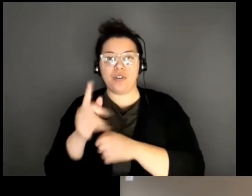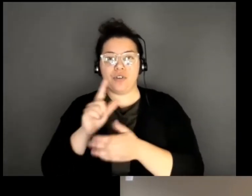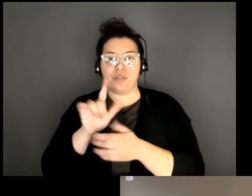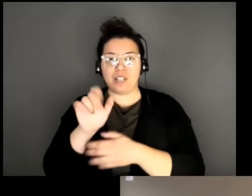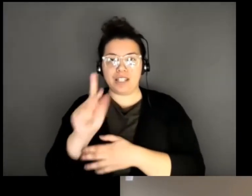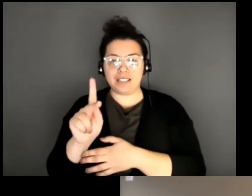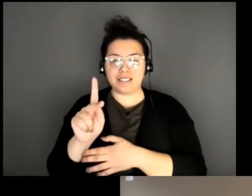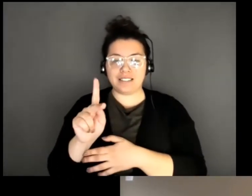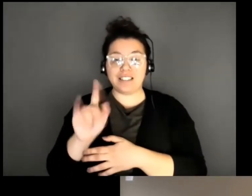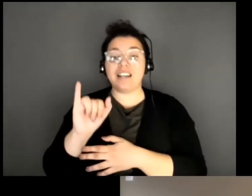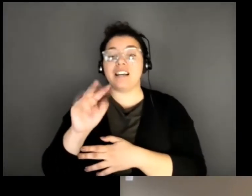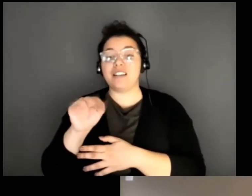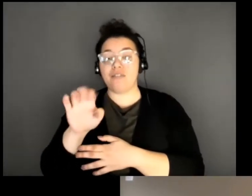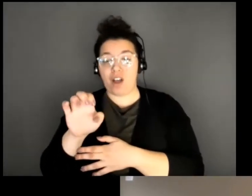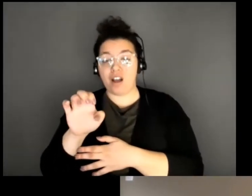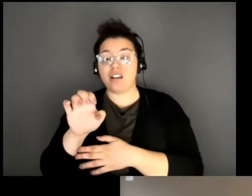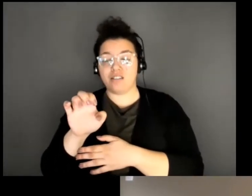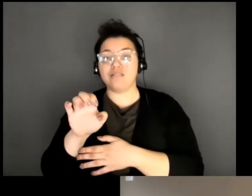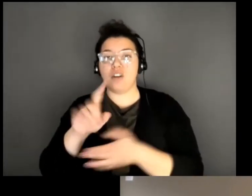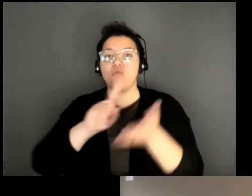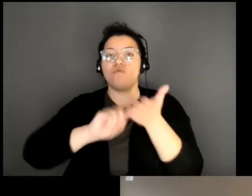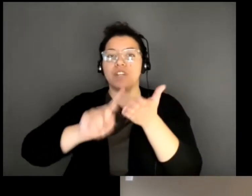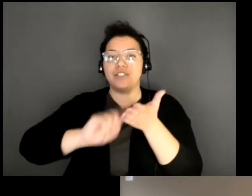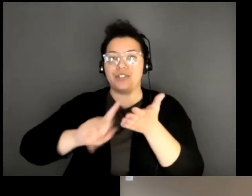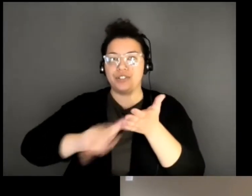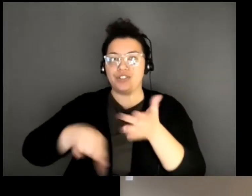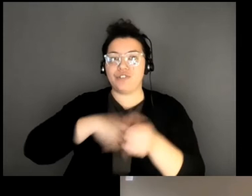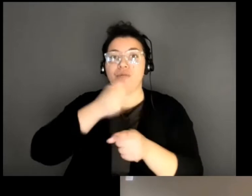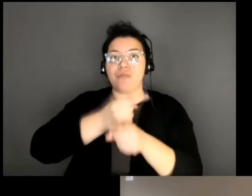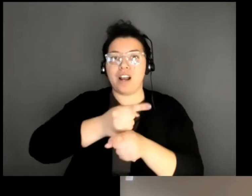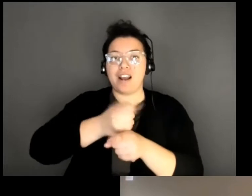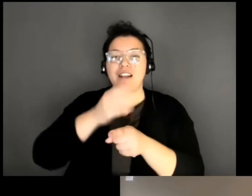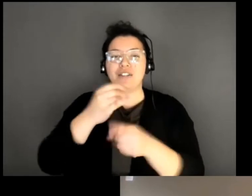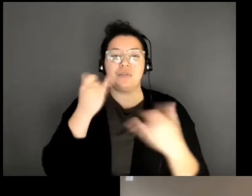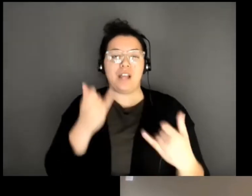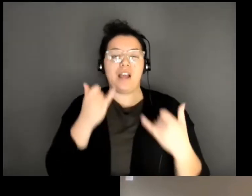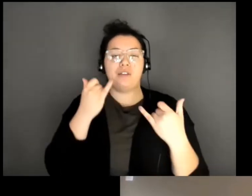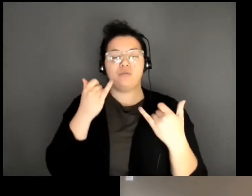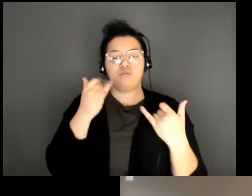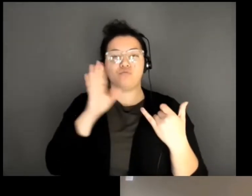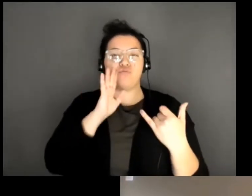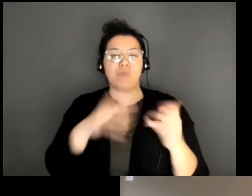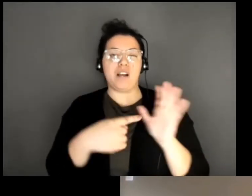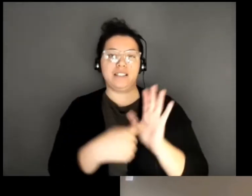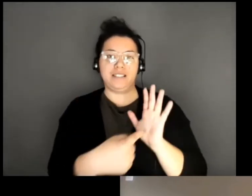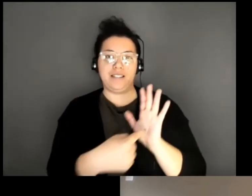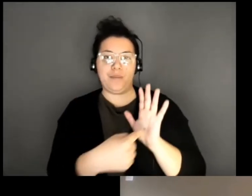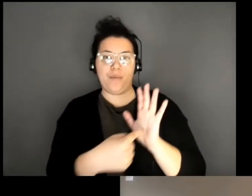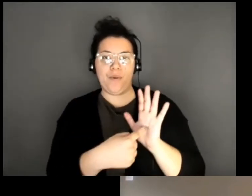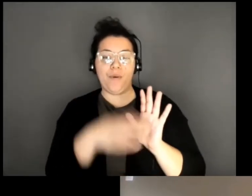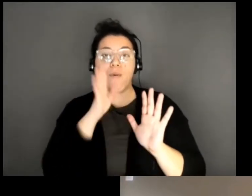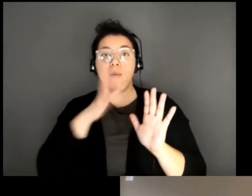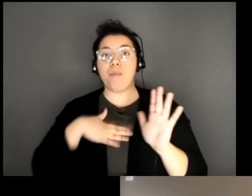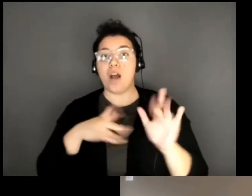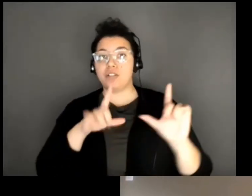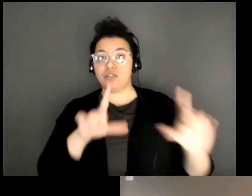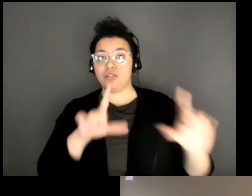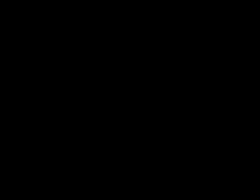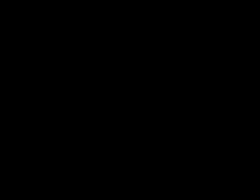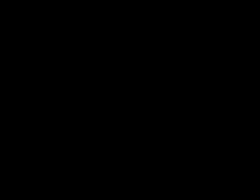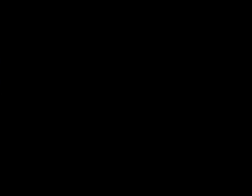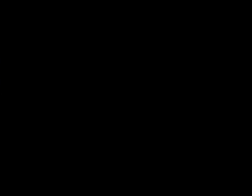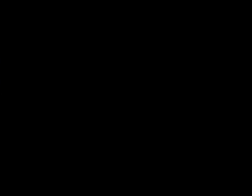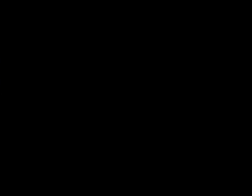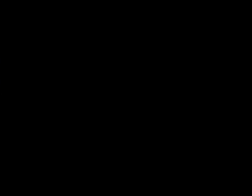research. So let's do a little teachable moment, and we'll ask a question to Mr. Lefkowitz. I'm going to share my screen once more. And for those of you who